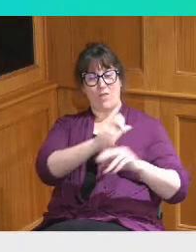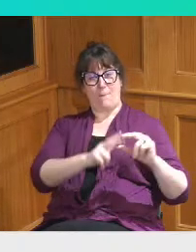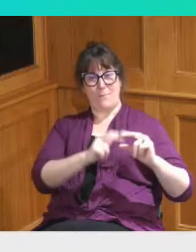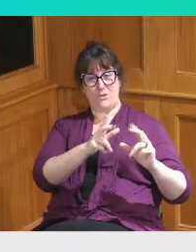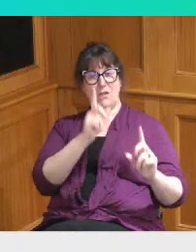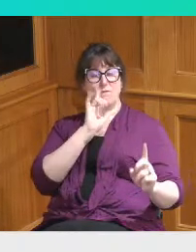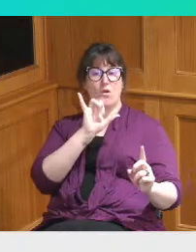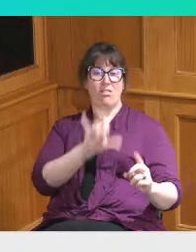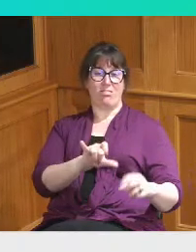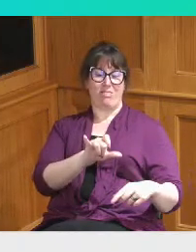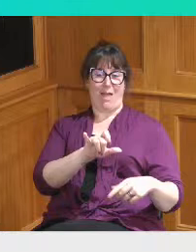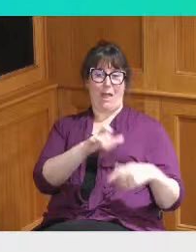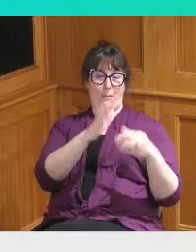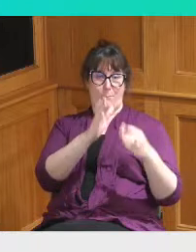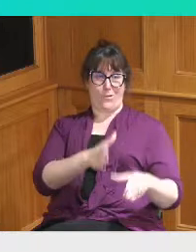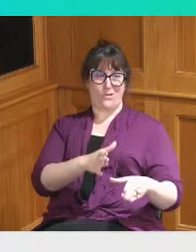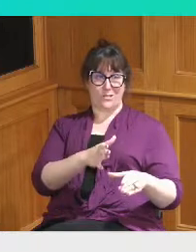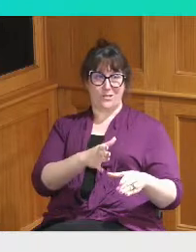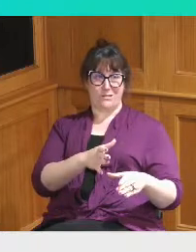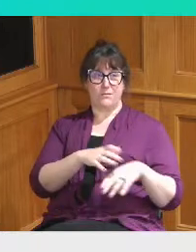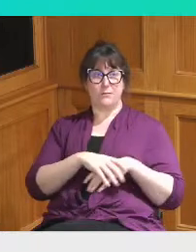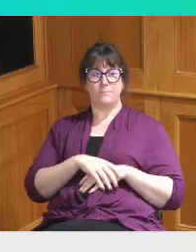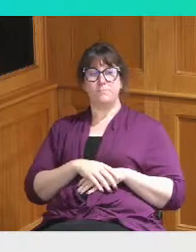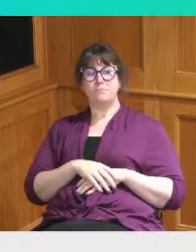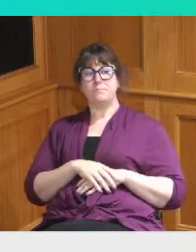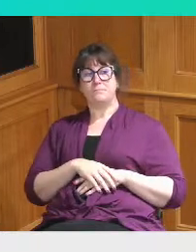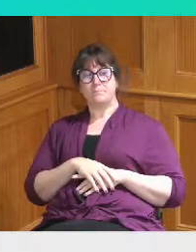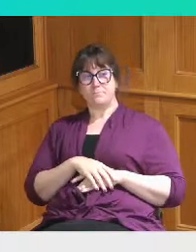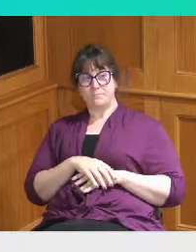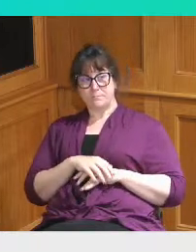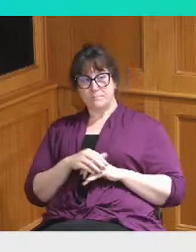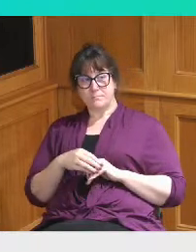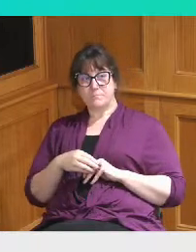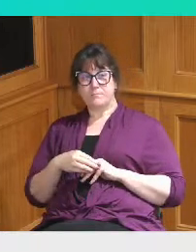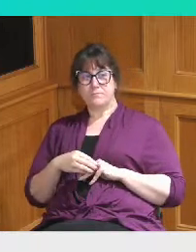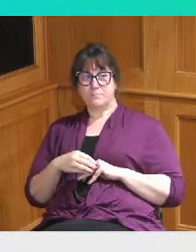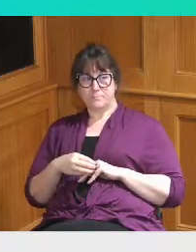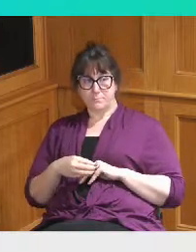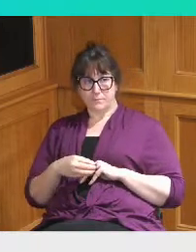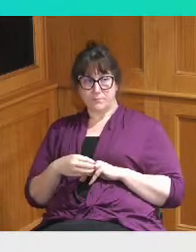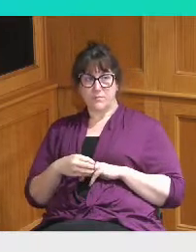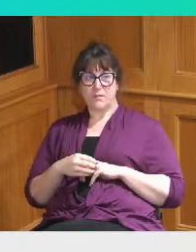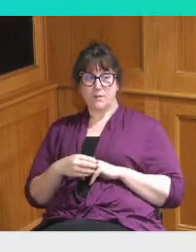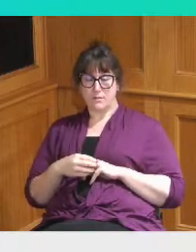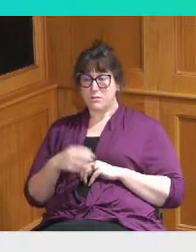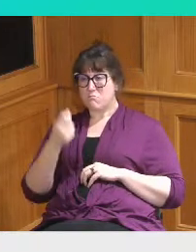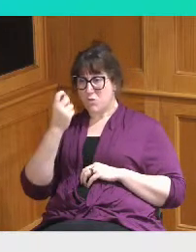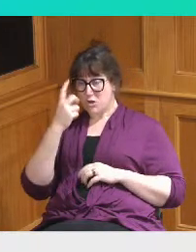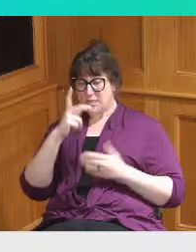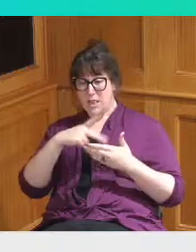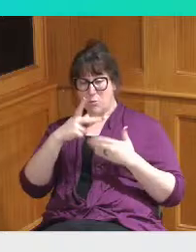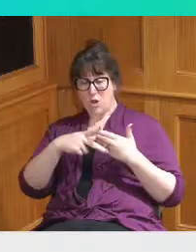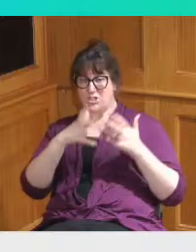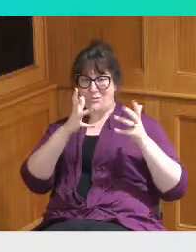proposal. So at the time we entered, the project was left without a viable path forward.